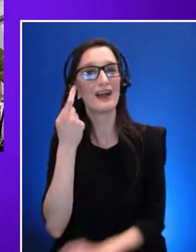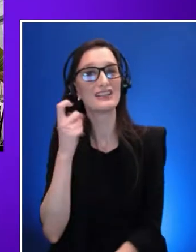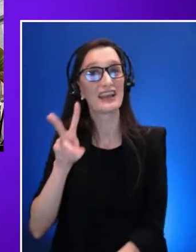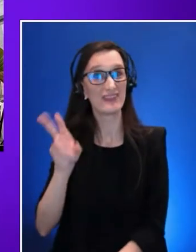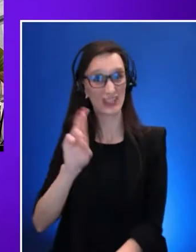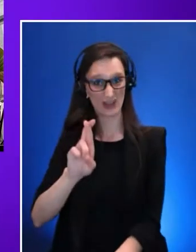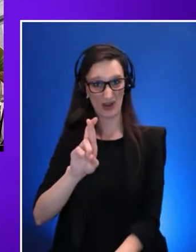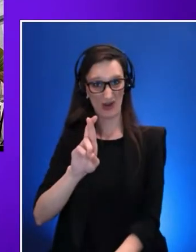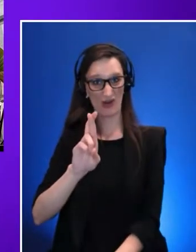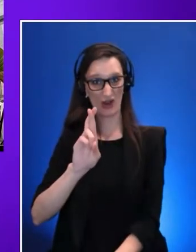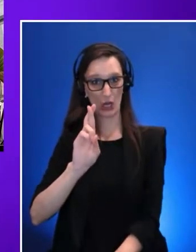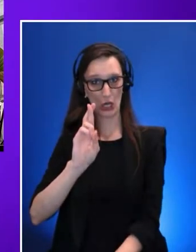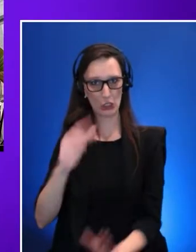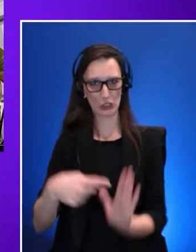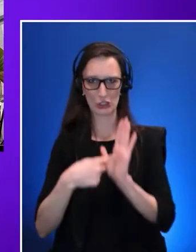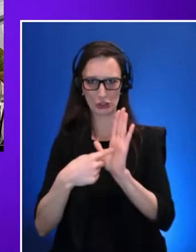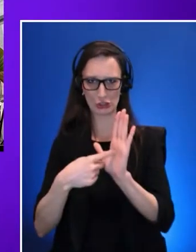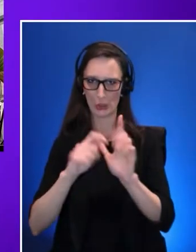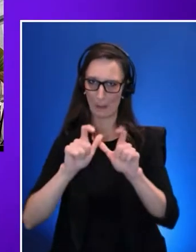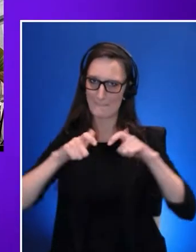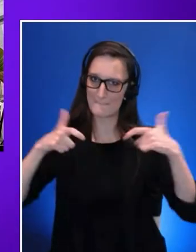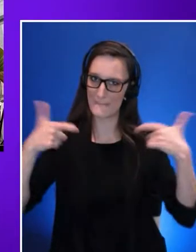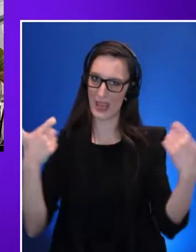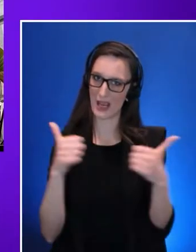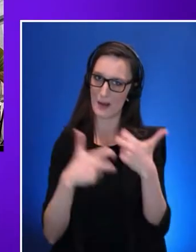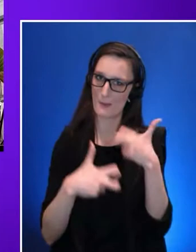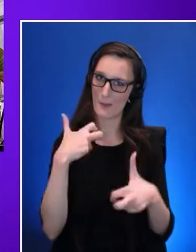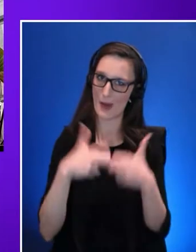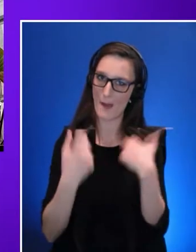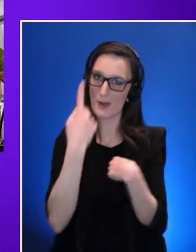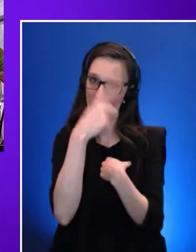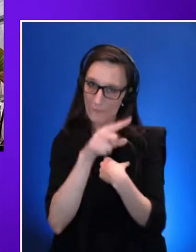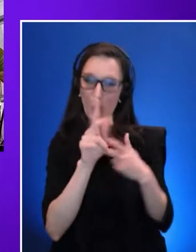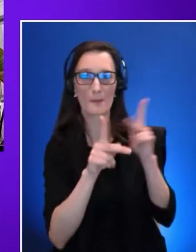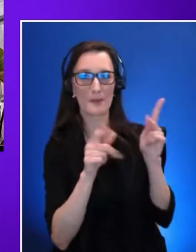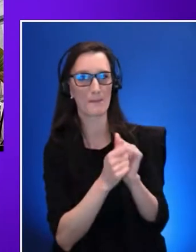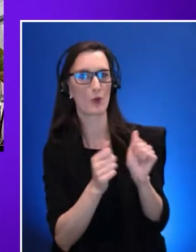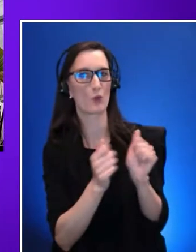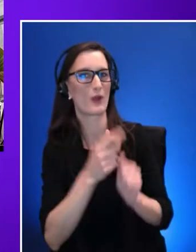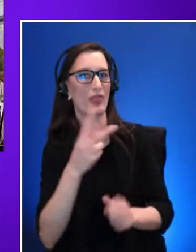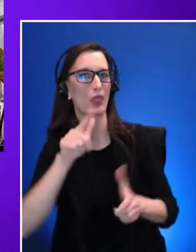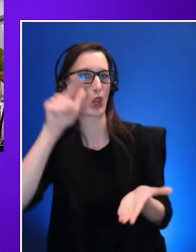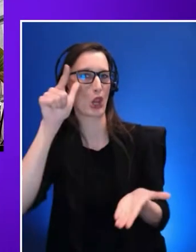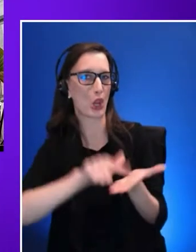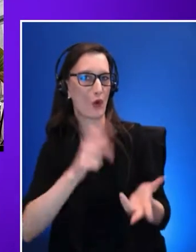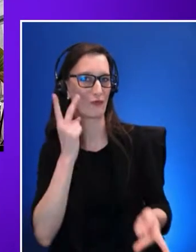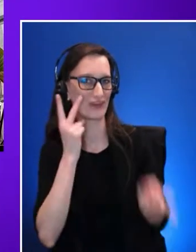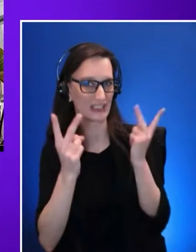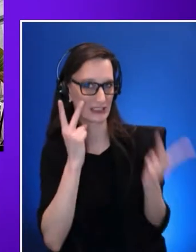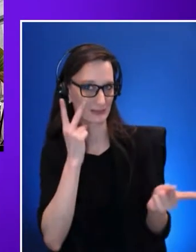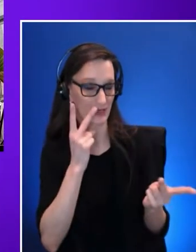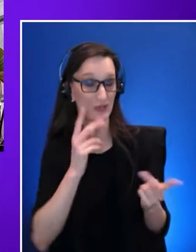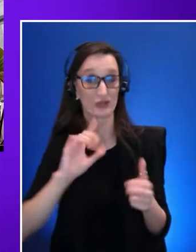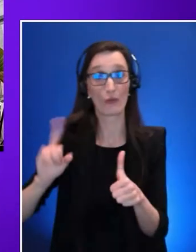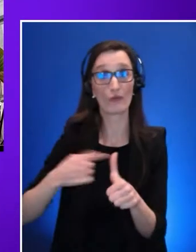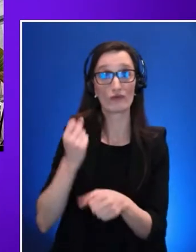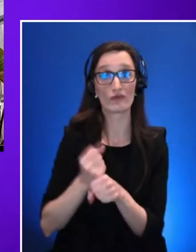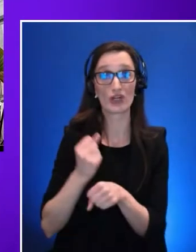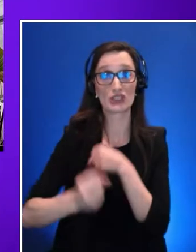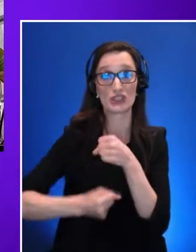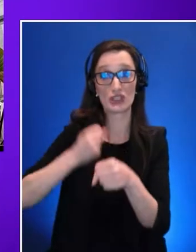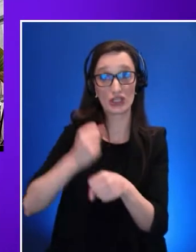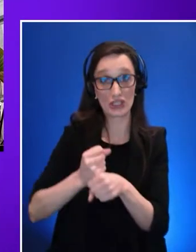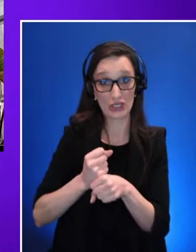huge problem for those with low vision. So the very first year that they were able to present something